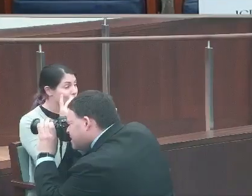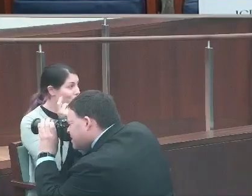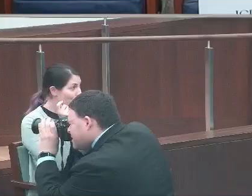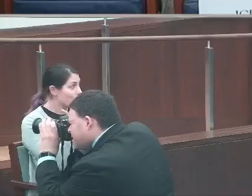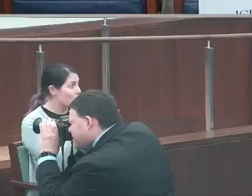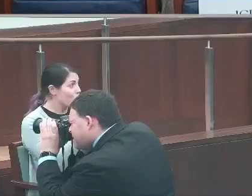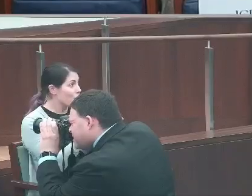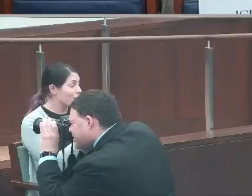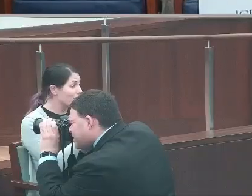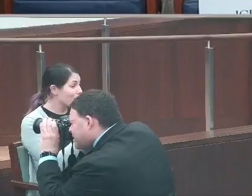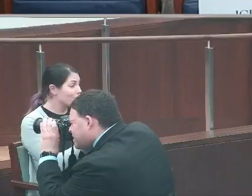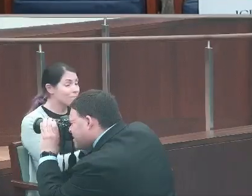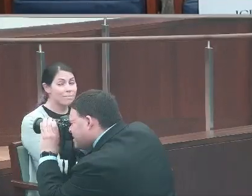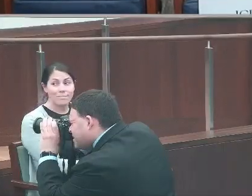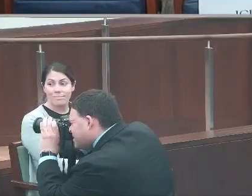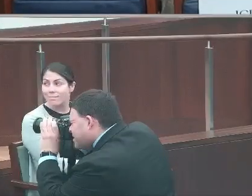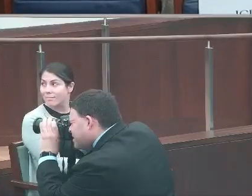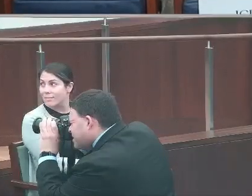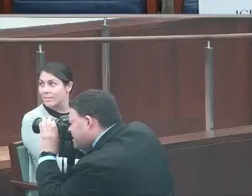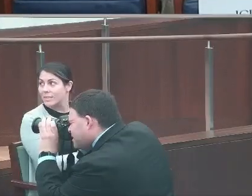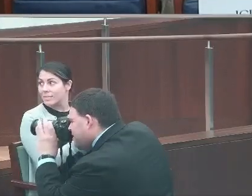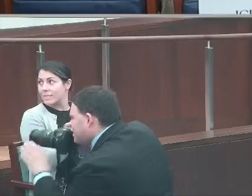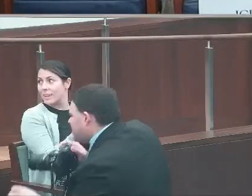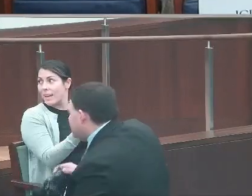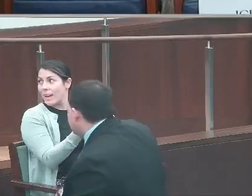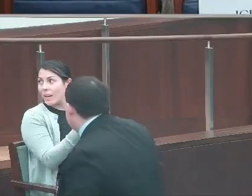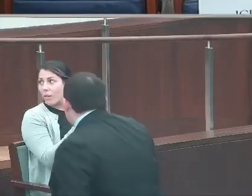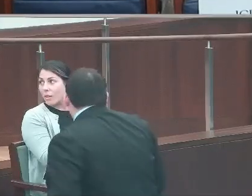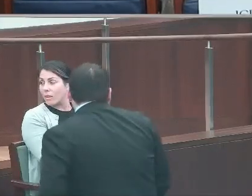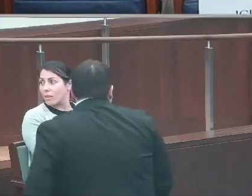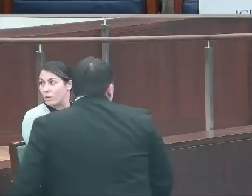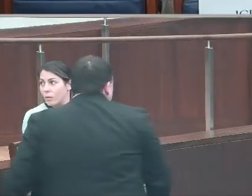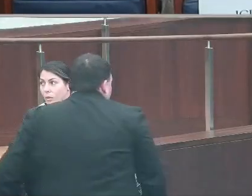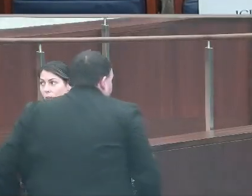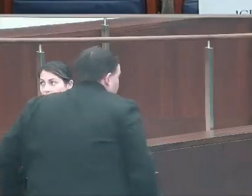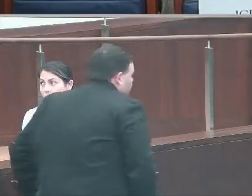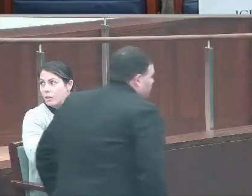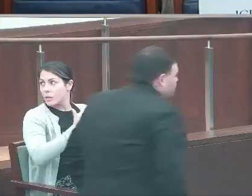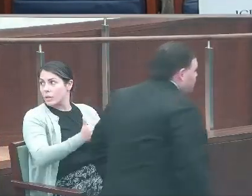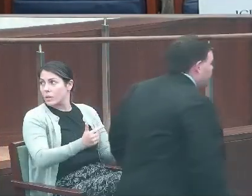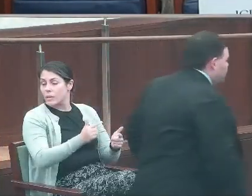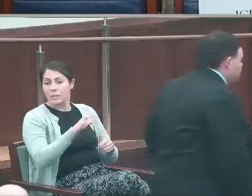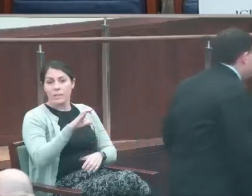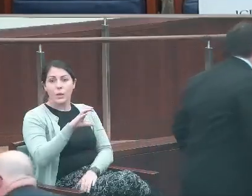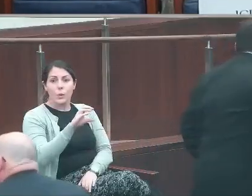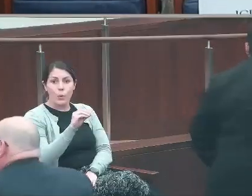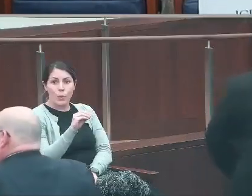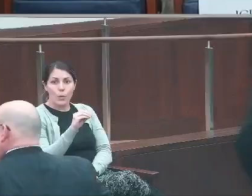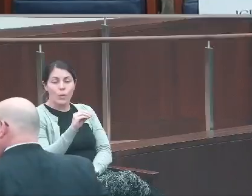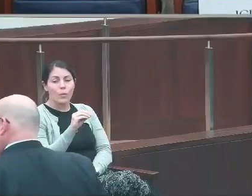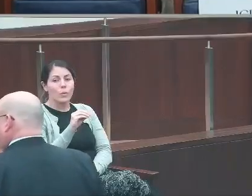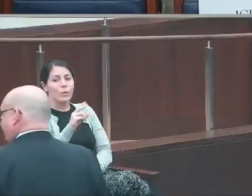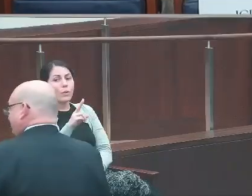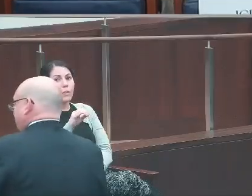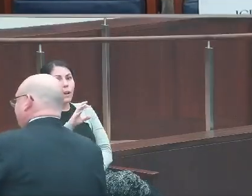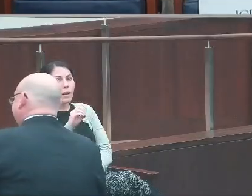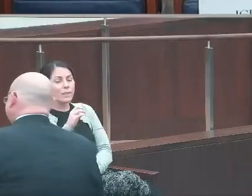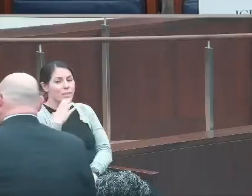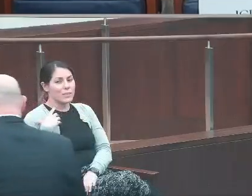soon. And at this point, I am going to turn the program over to our CEO, who I swear never